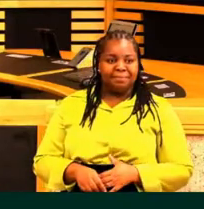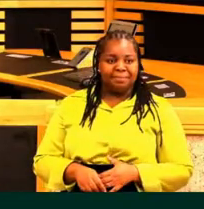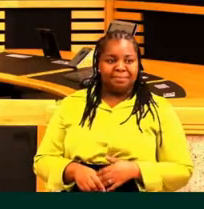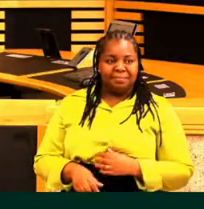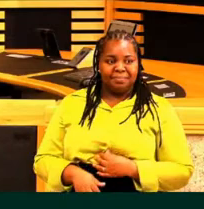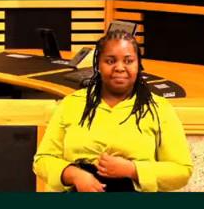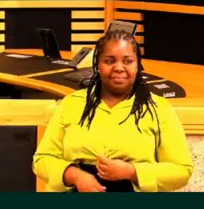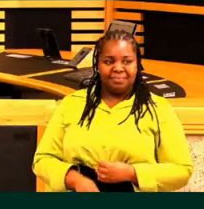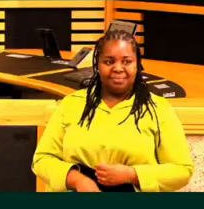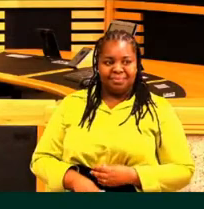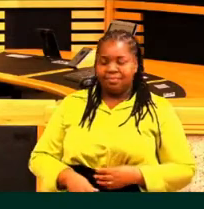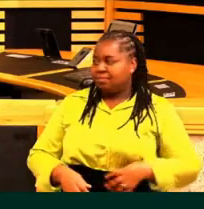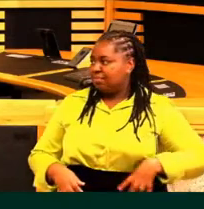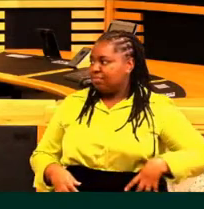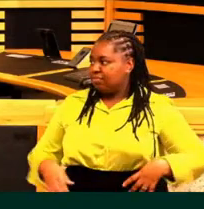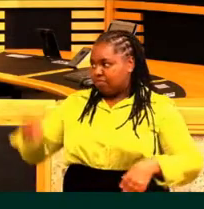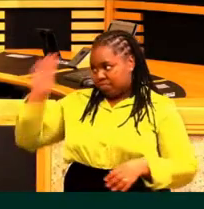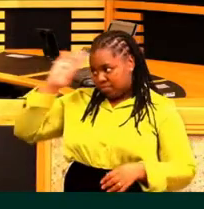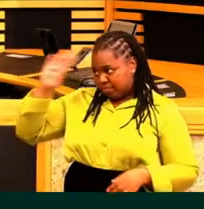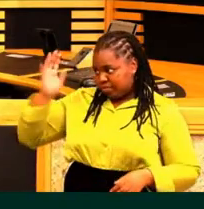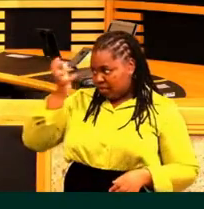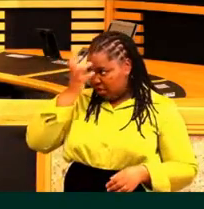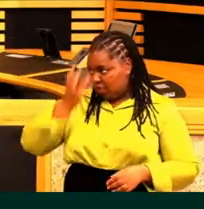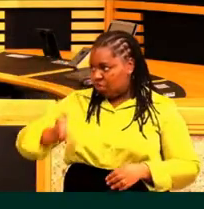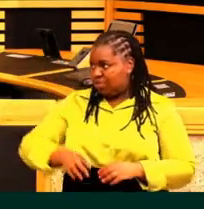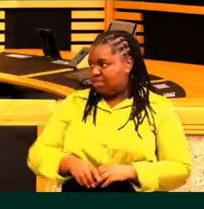my discussion is